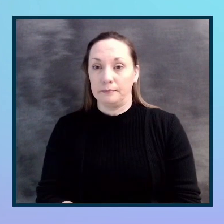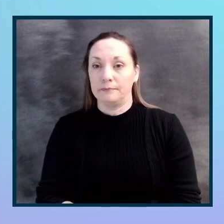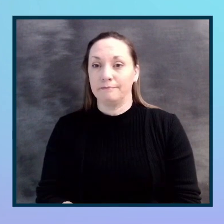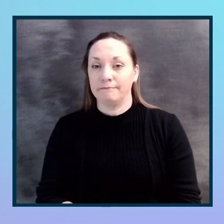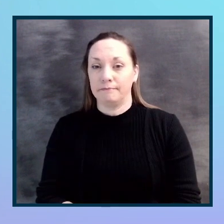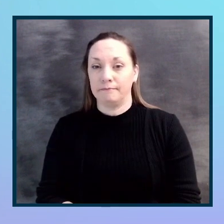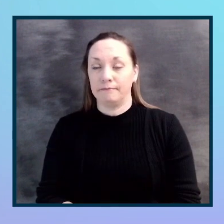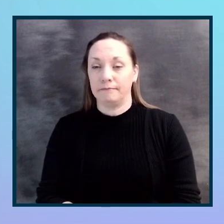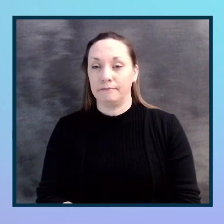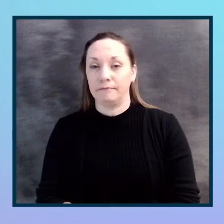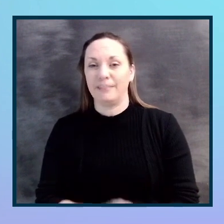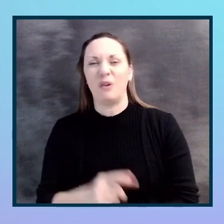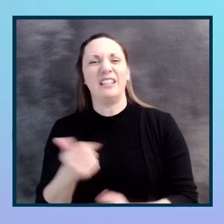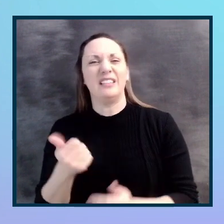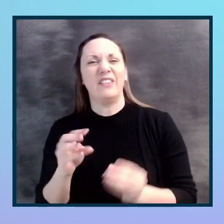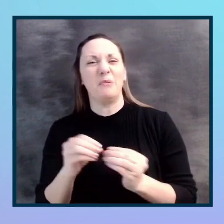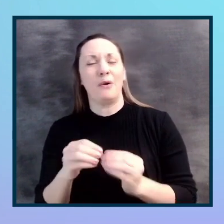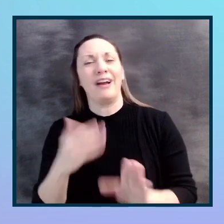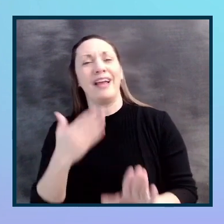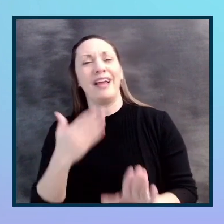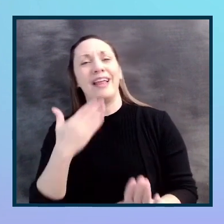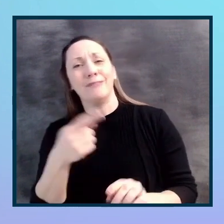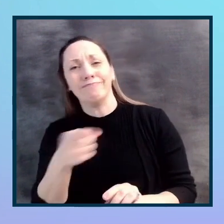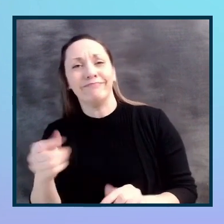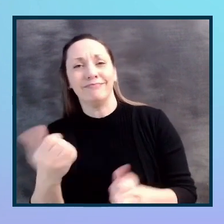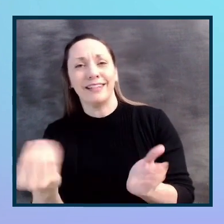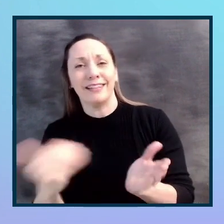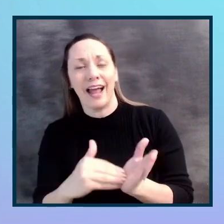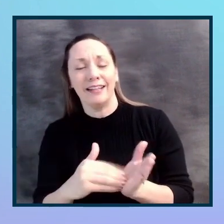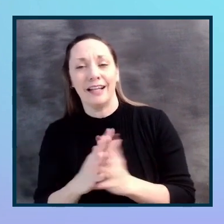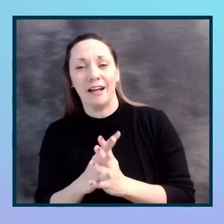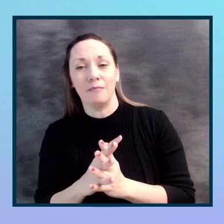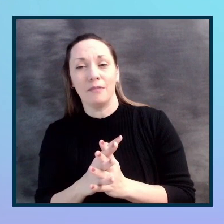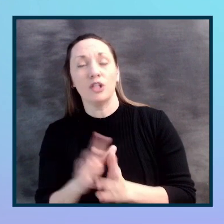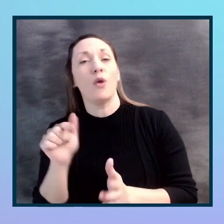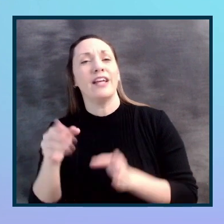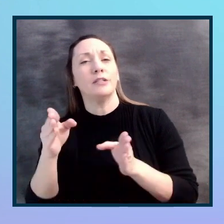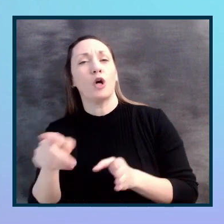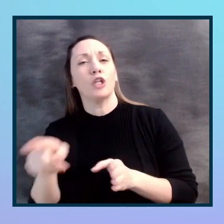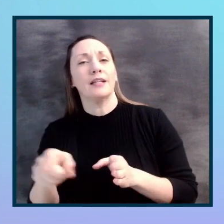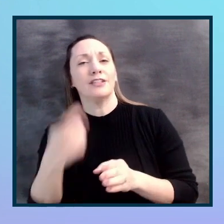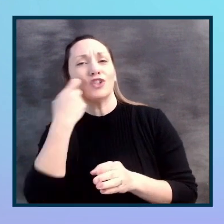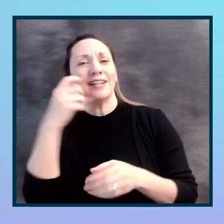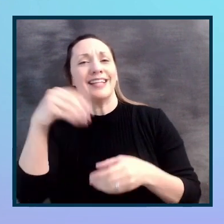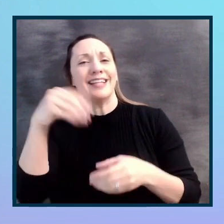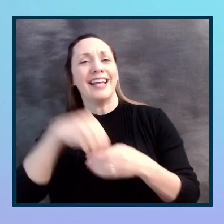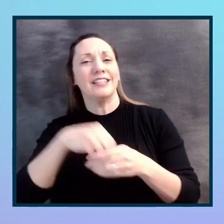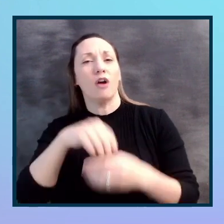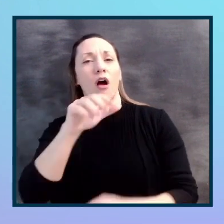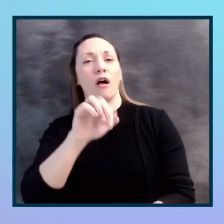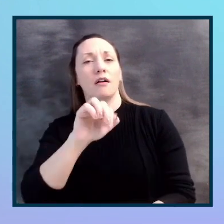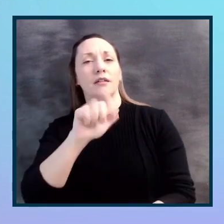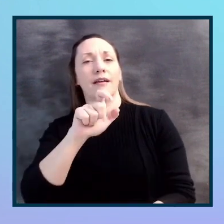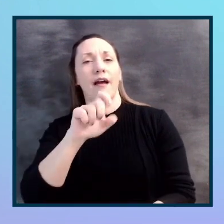Thank you. Just a couple more. Thank you, everyone, again. Okay, so this person just installed the axe-linter for